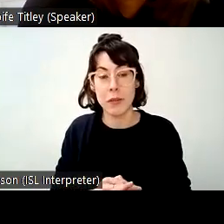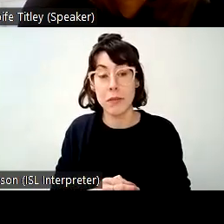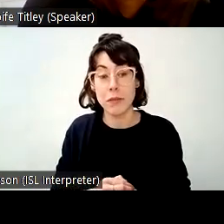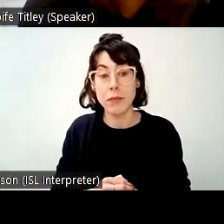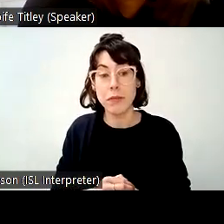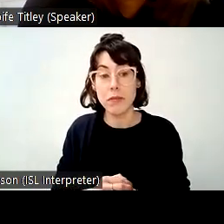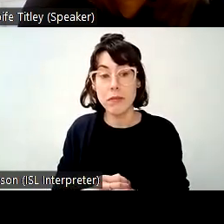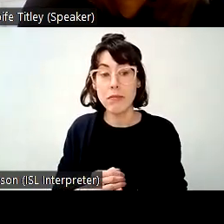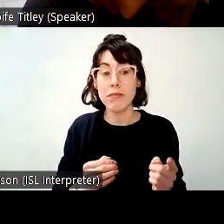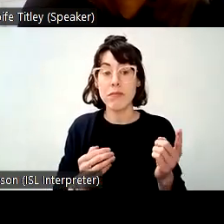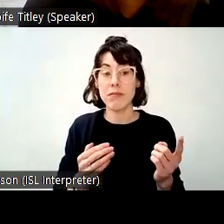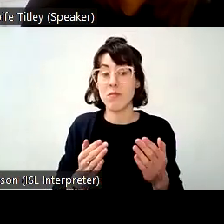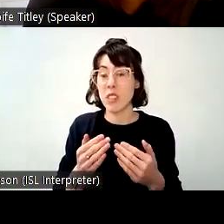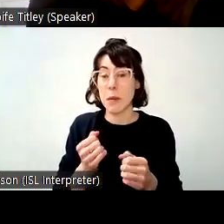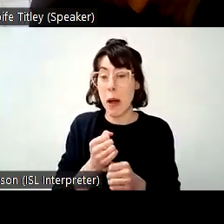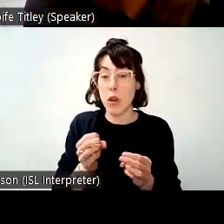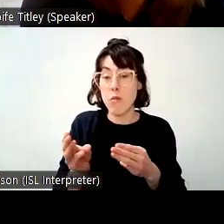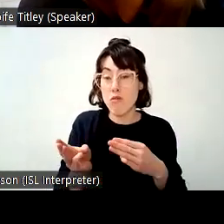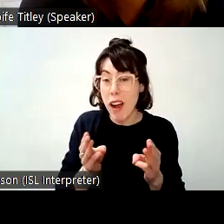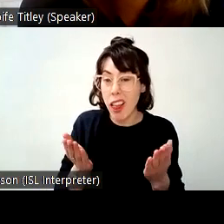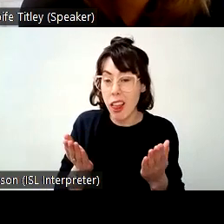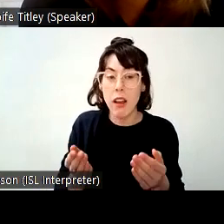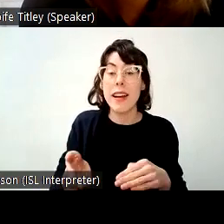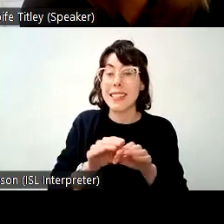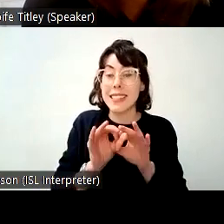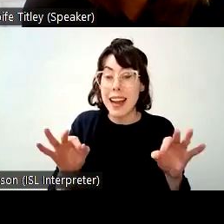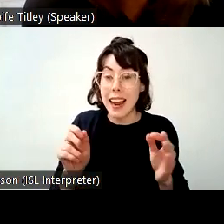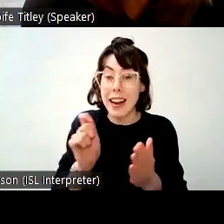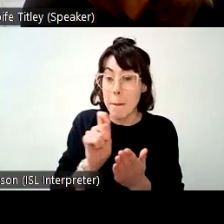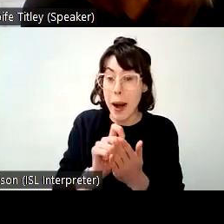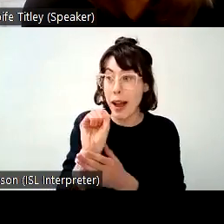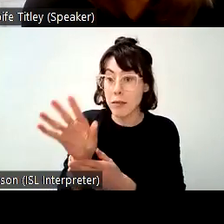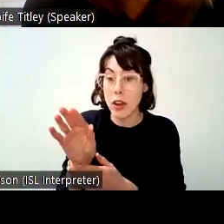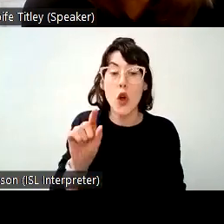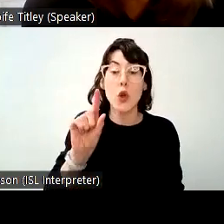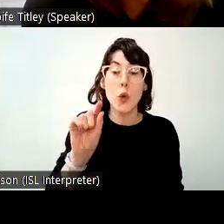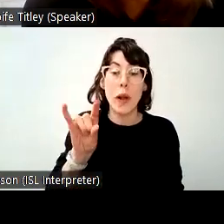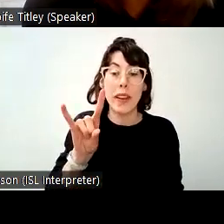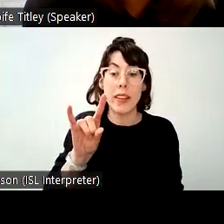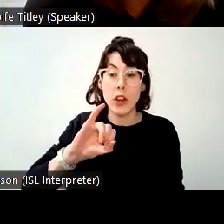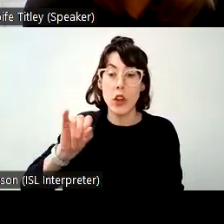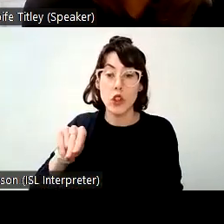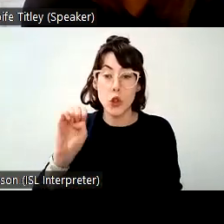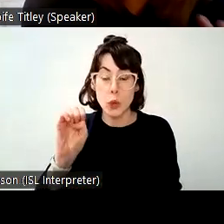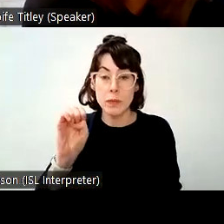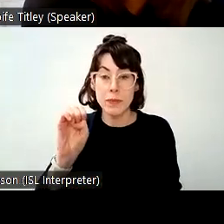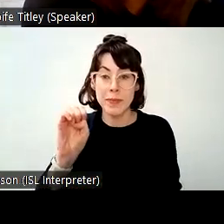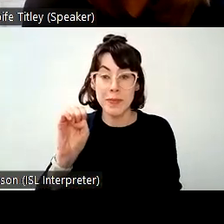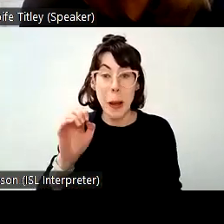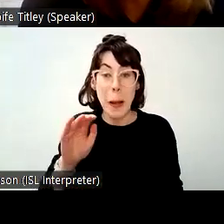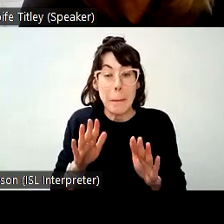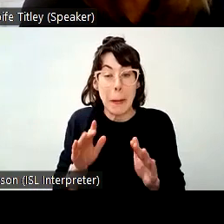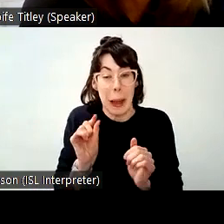of the practicalities, the closing date for applications will be the 20th of June. Between ourselves, there might be a little bit